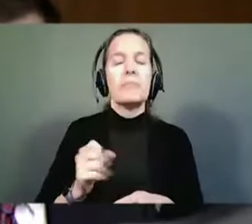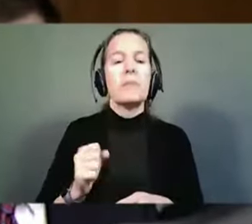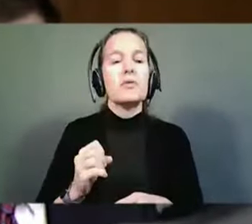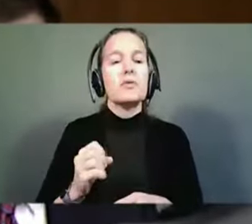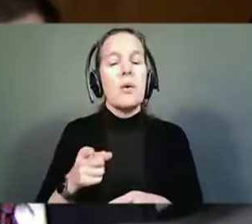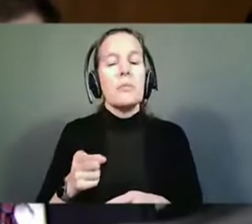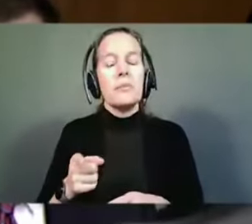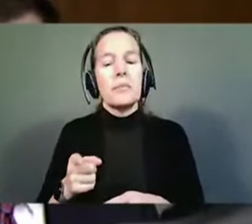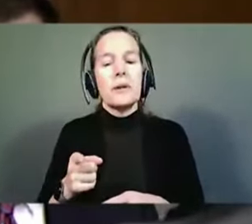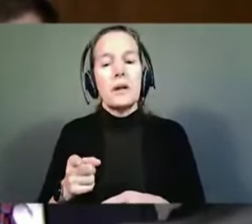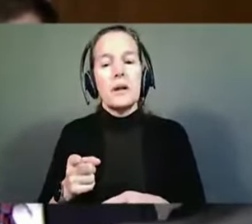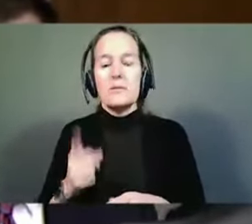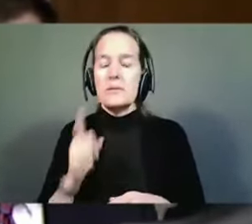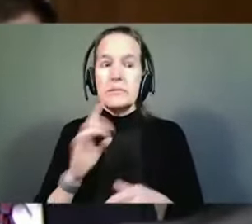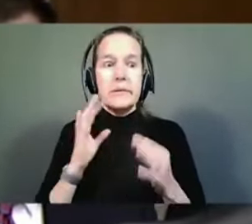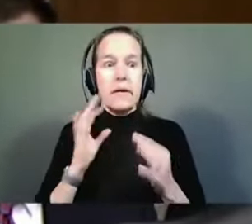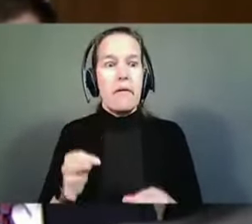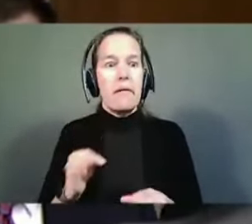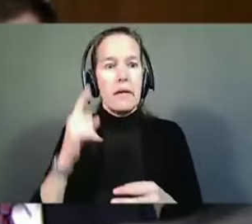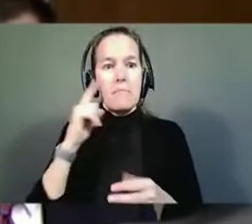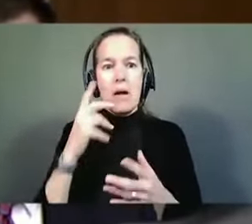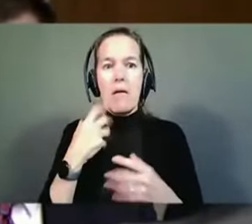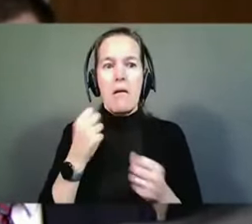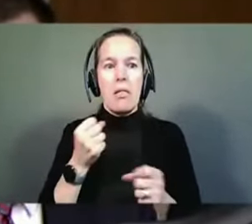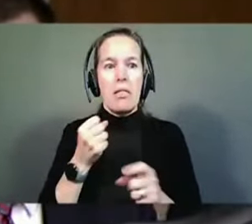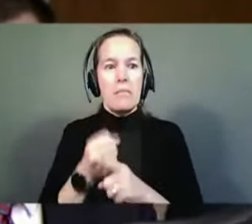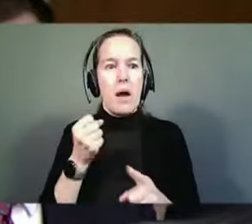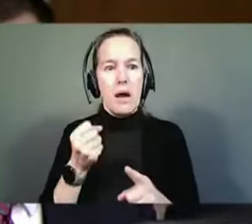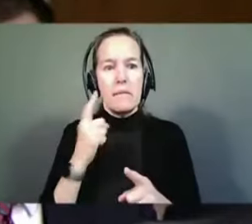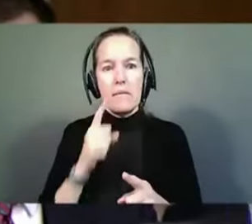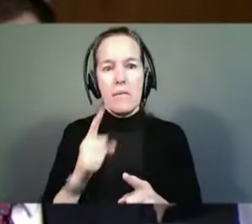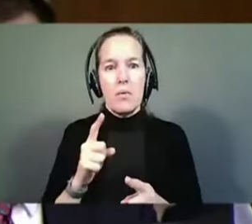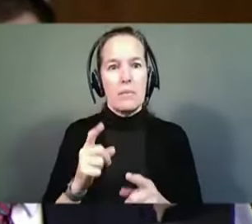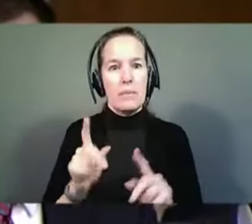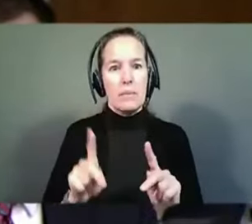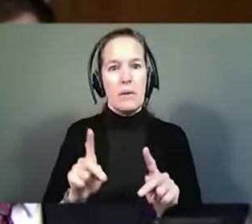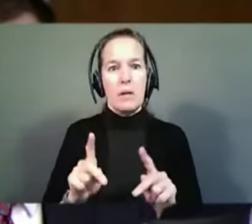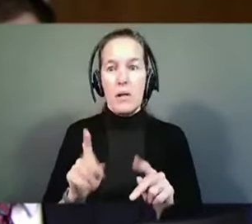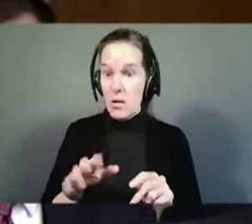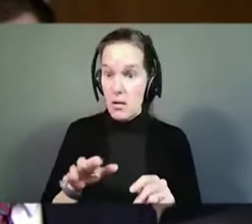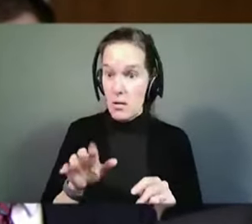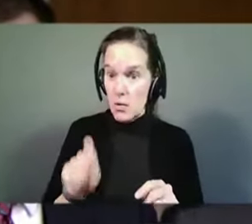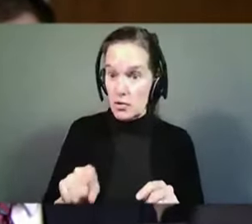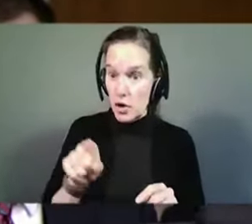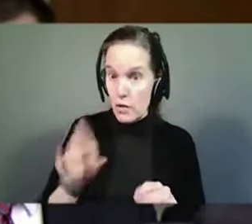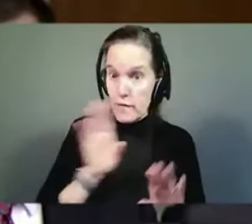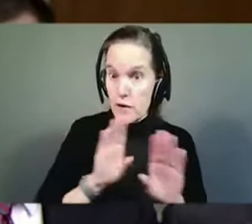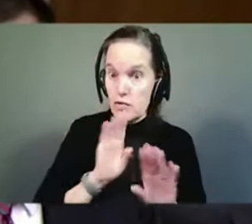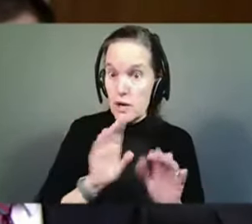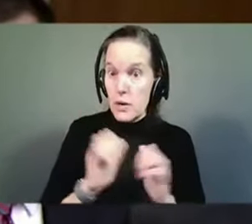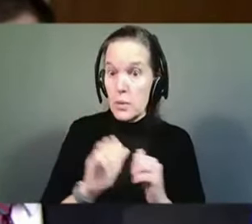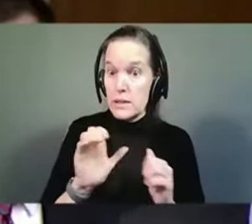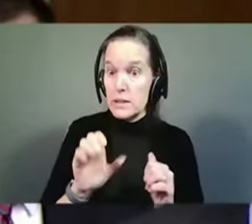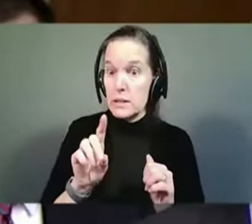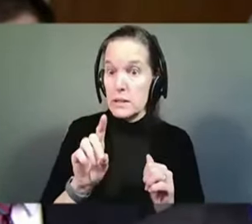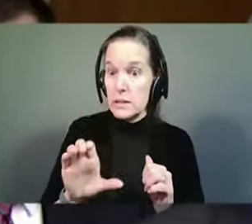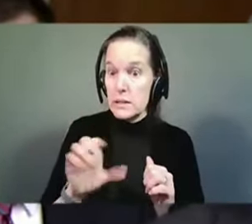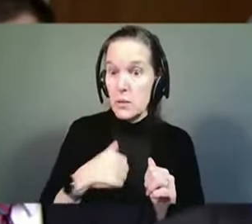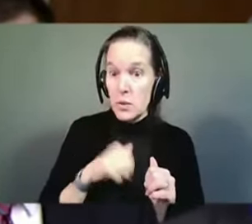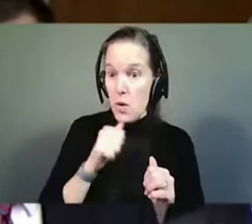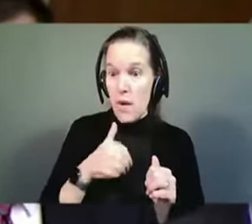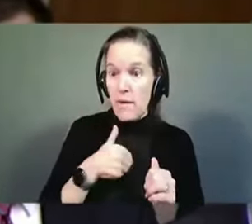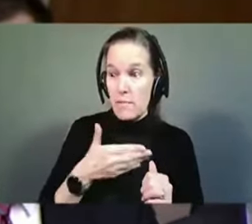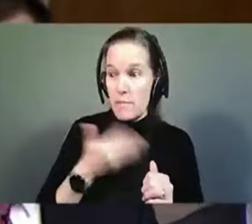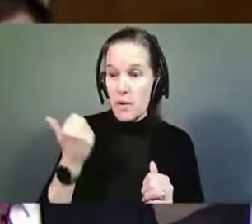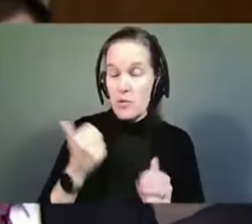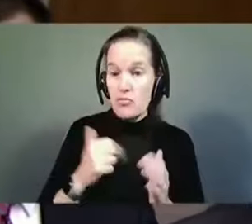this is definitely a mental health impact on people as well. Are you frustrated with the CDC that we don't have better research out there,